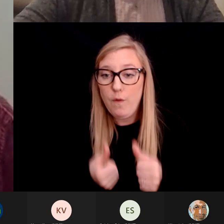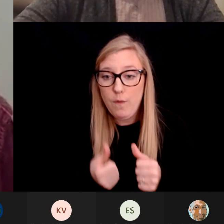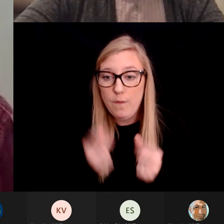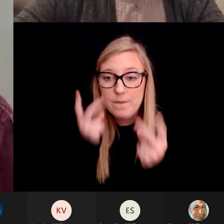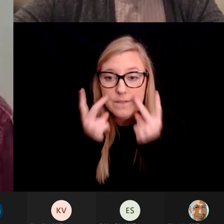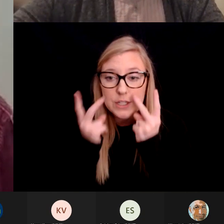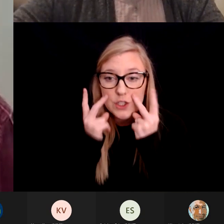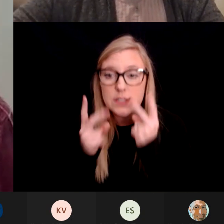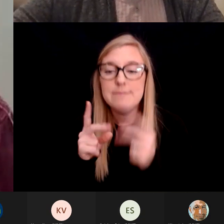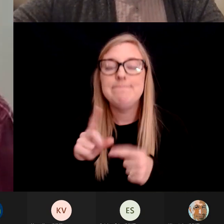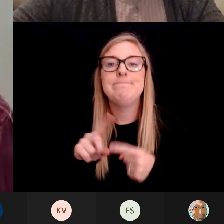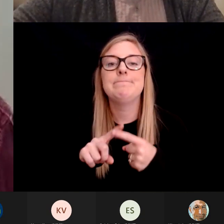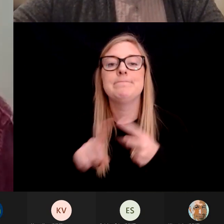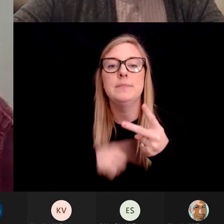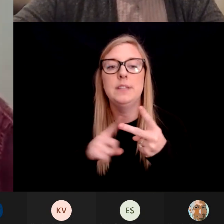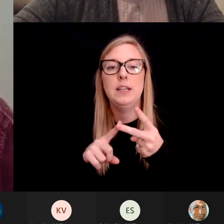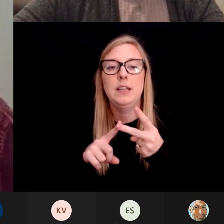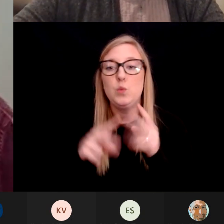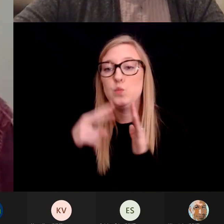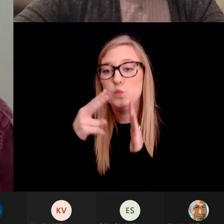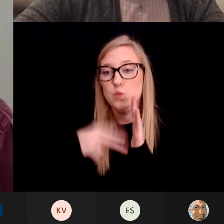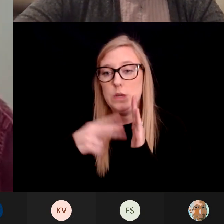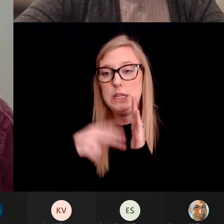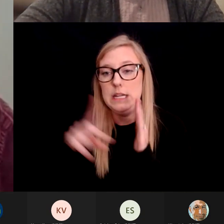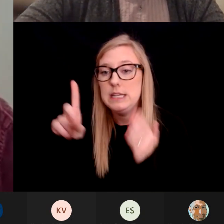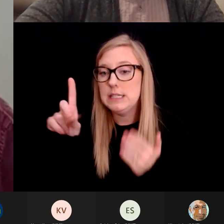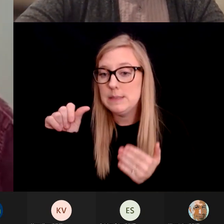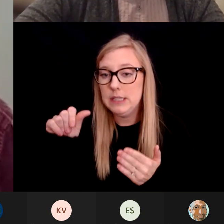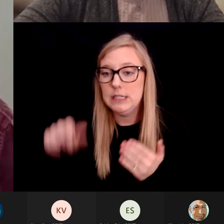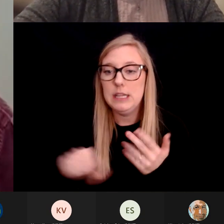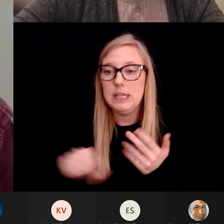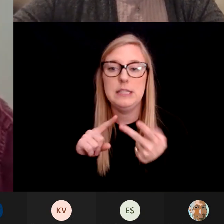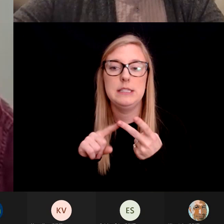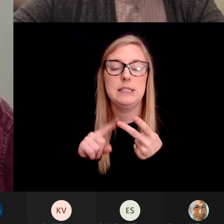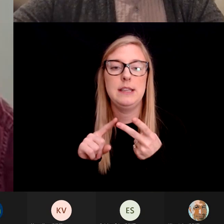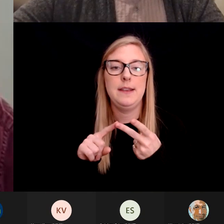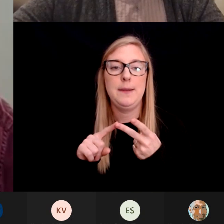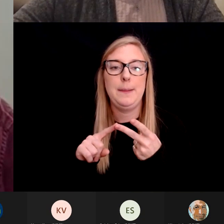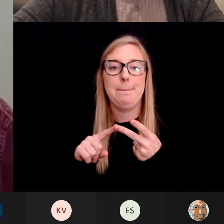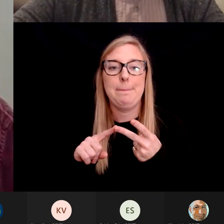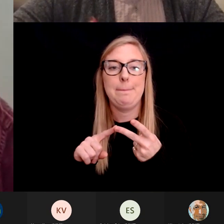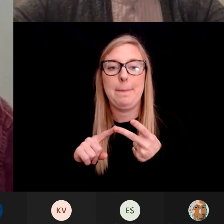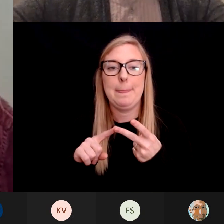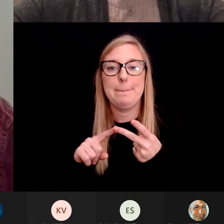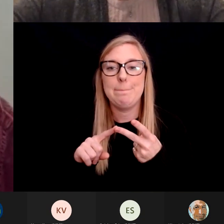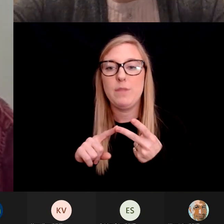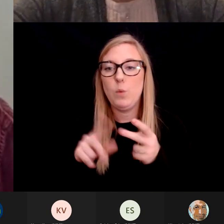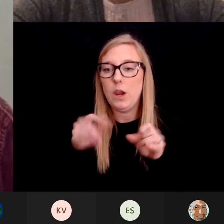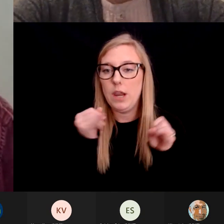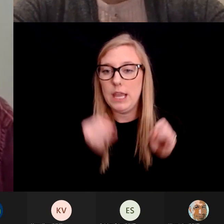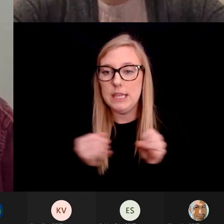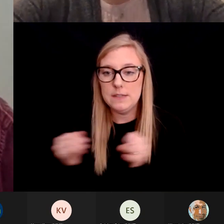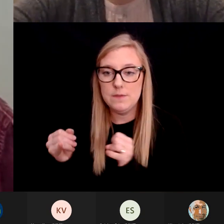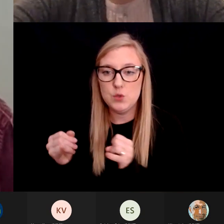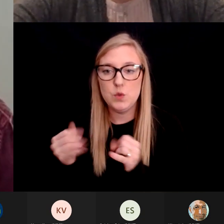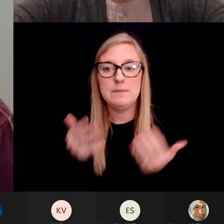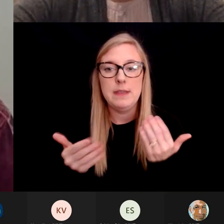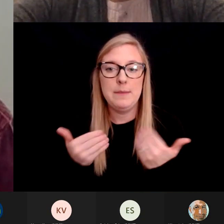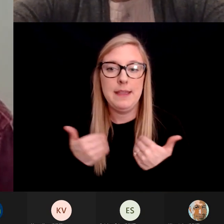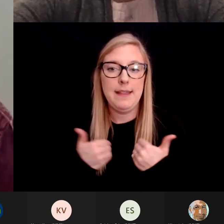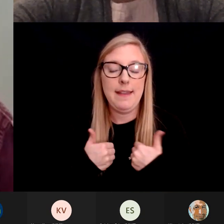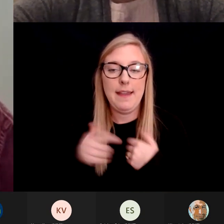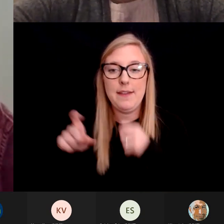well as reading disabilities and other conditions like that, where individuals may have the